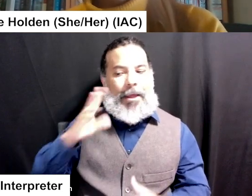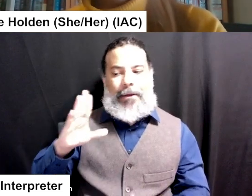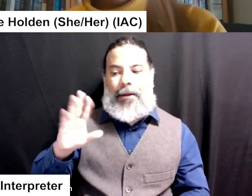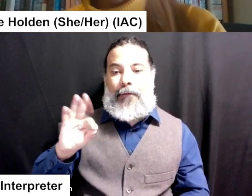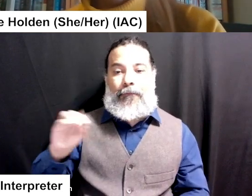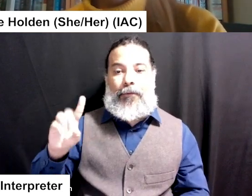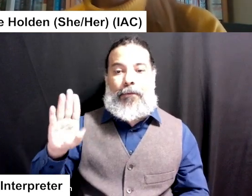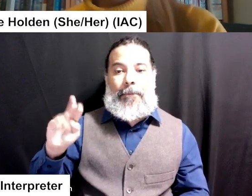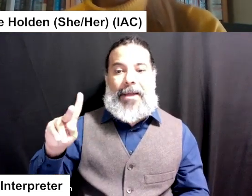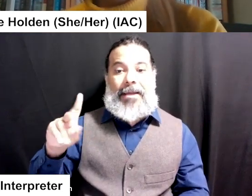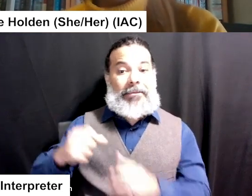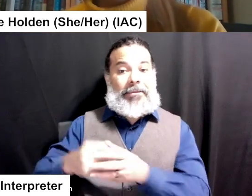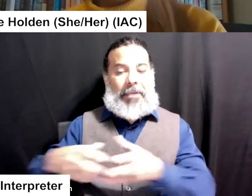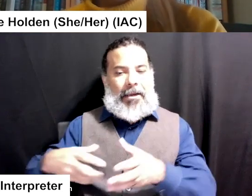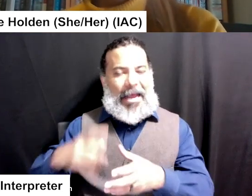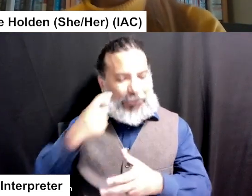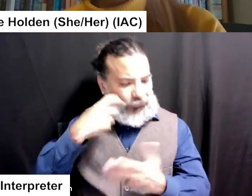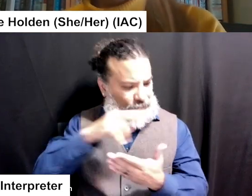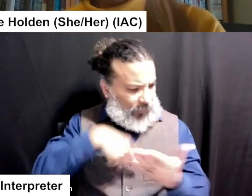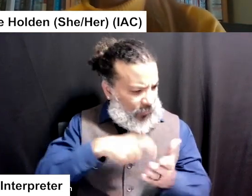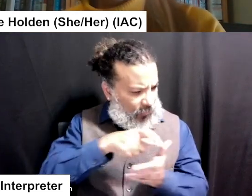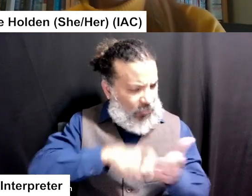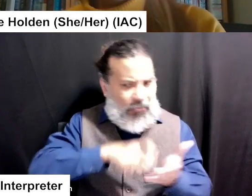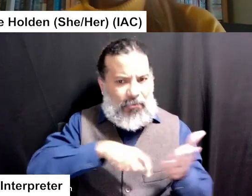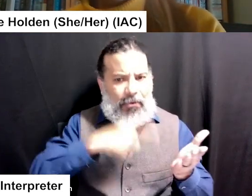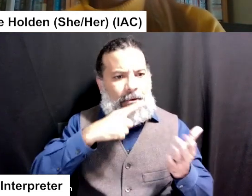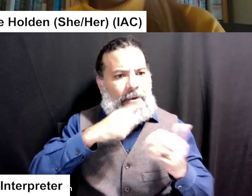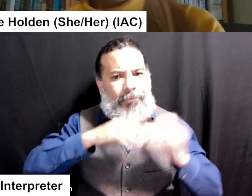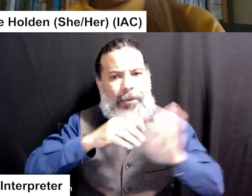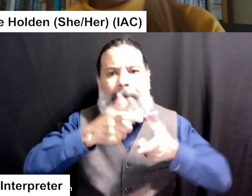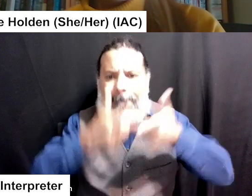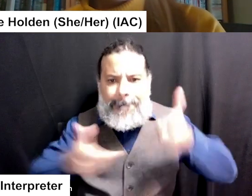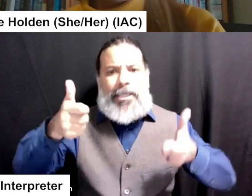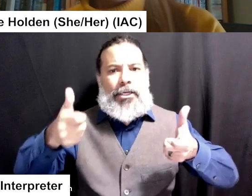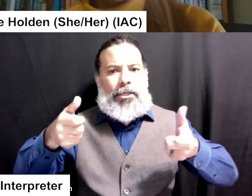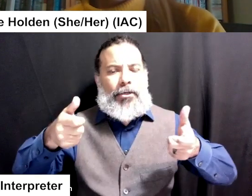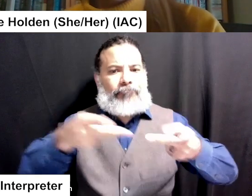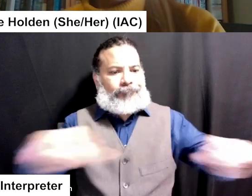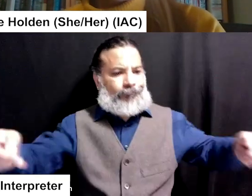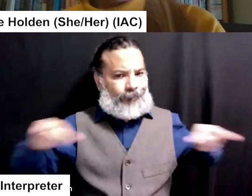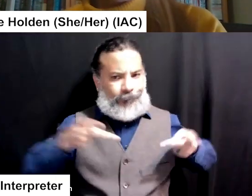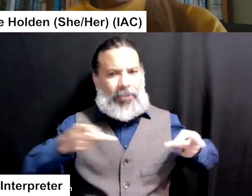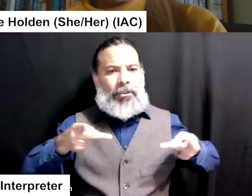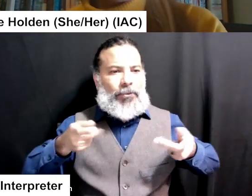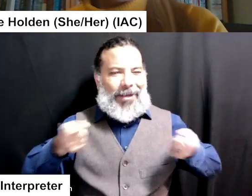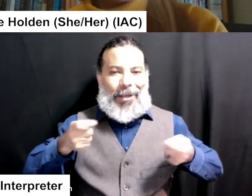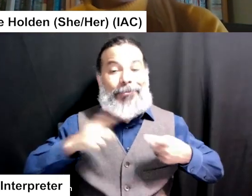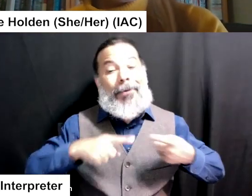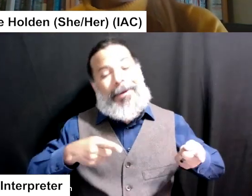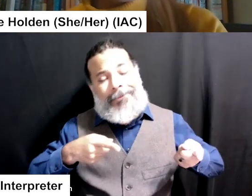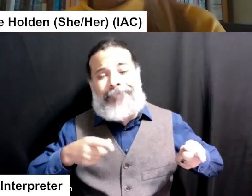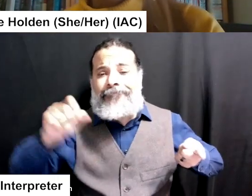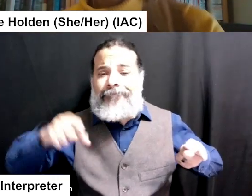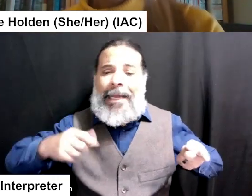I just read an article about how a lot of them are, building bigger facilities to handle. But I say, in a sense, I'm happy